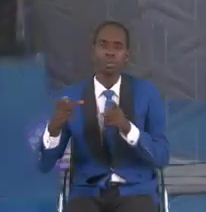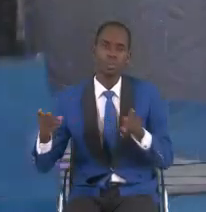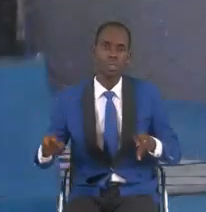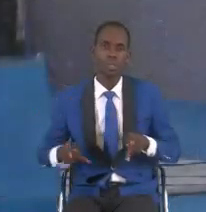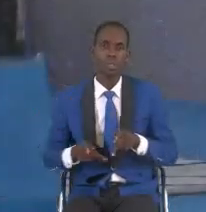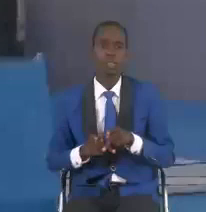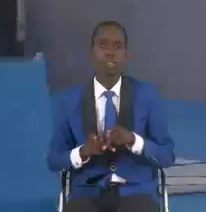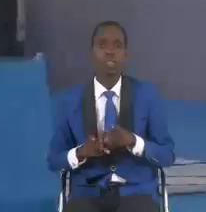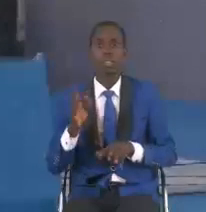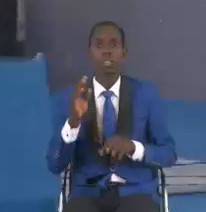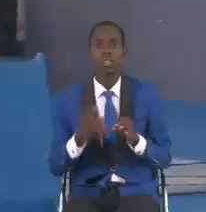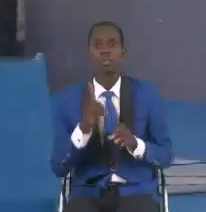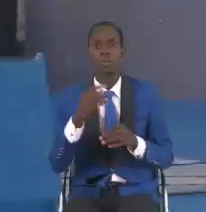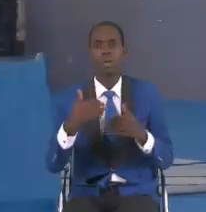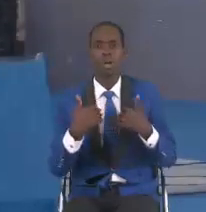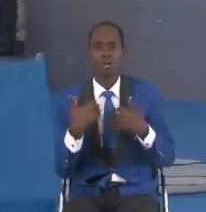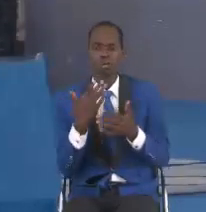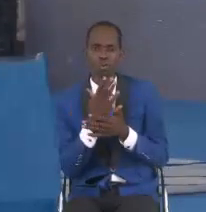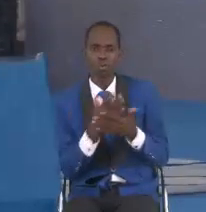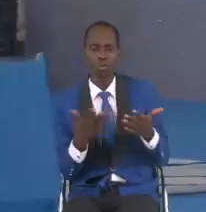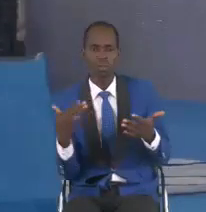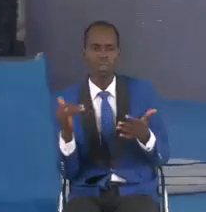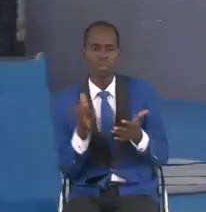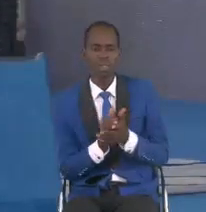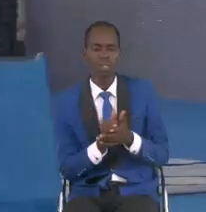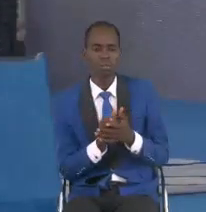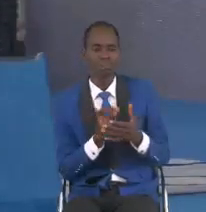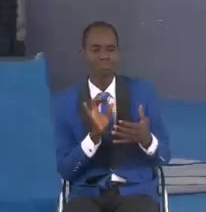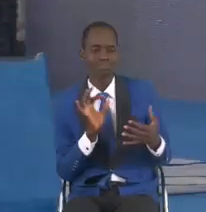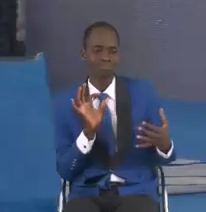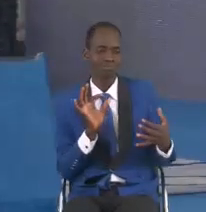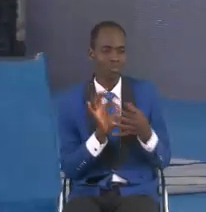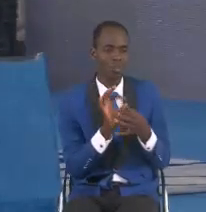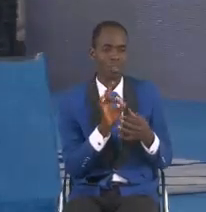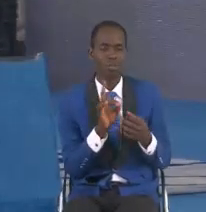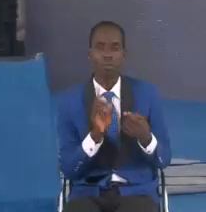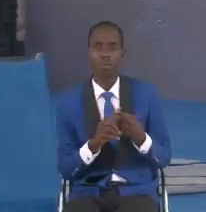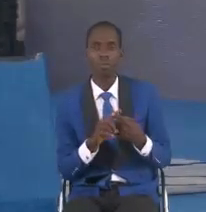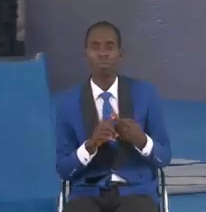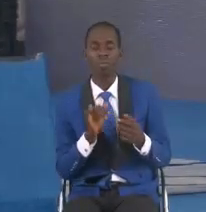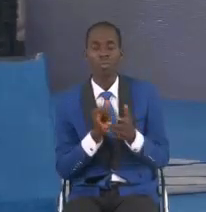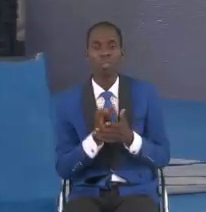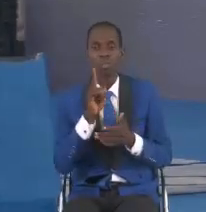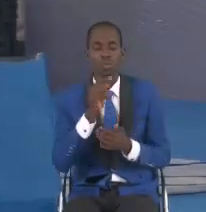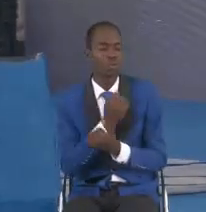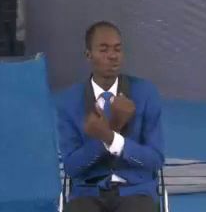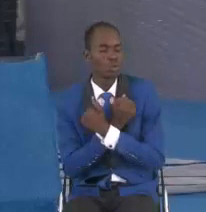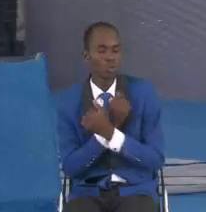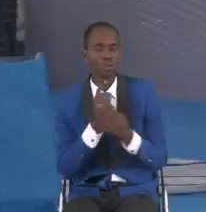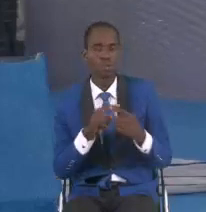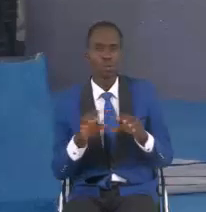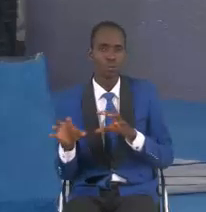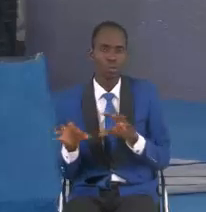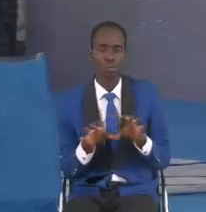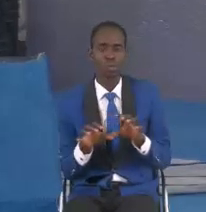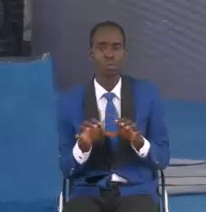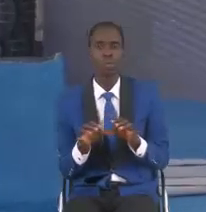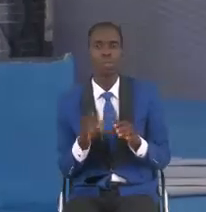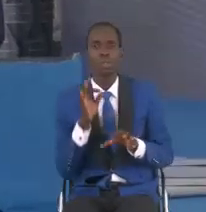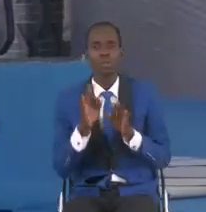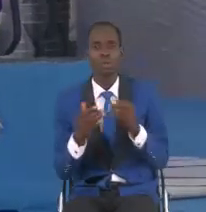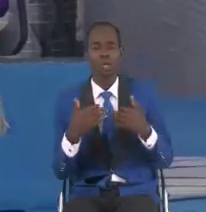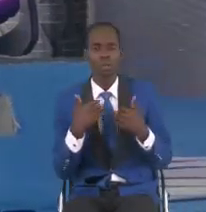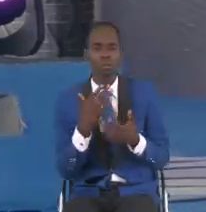have some attachments that you cannot do without, if you have some